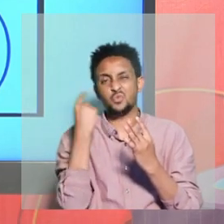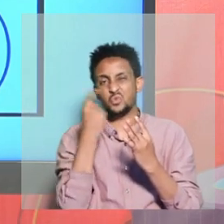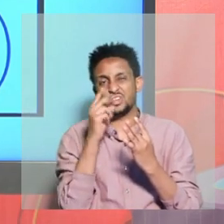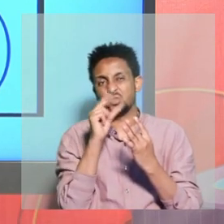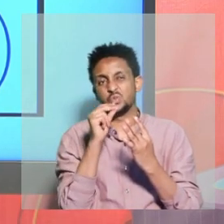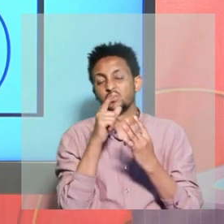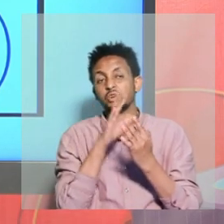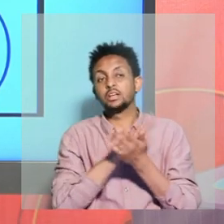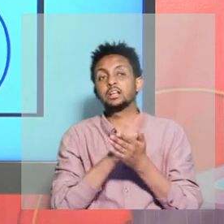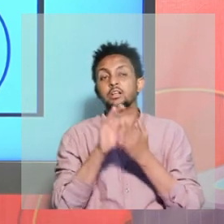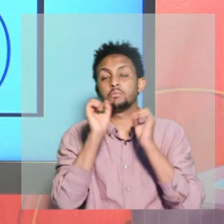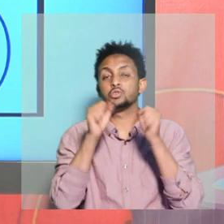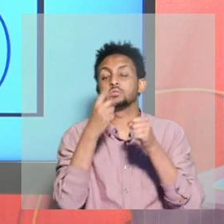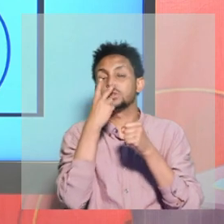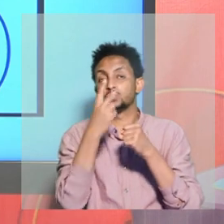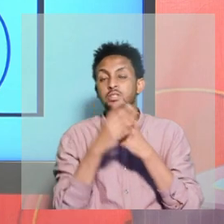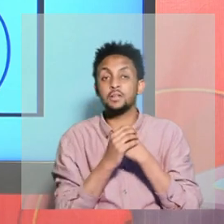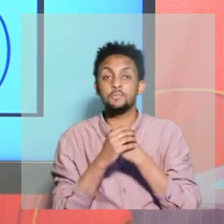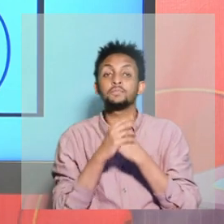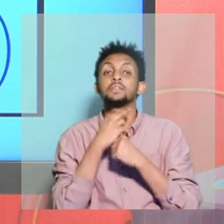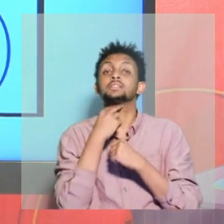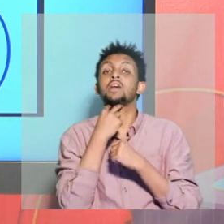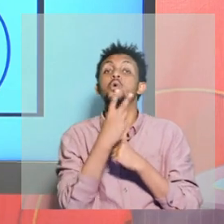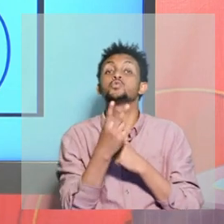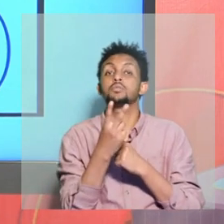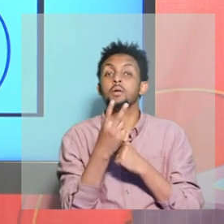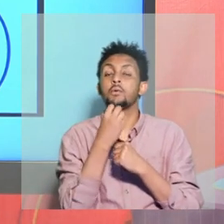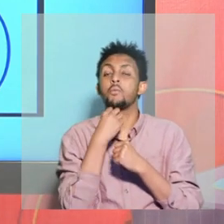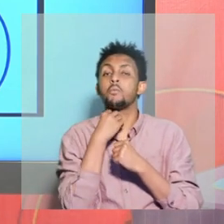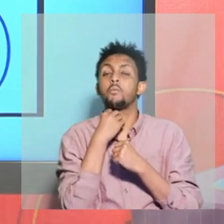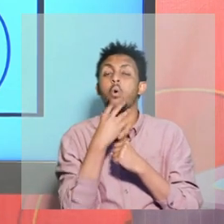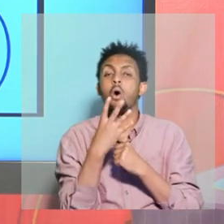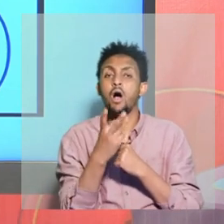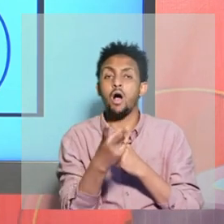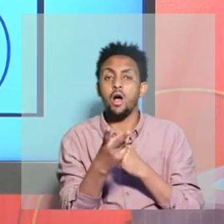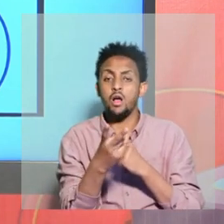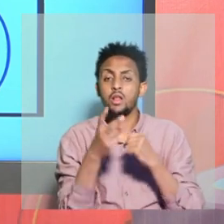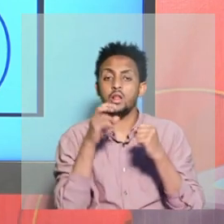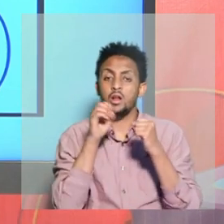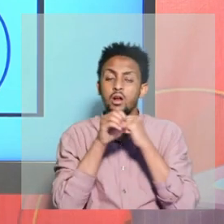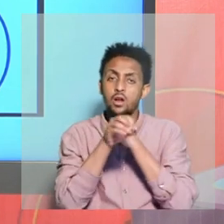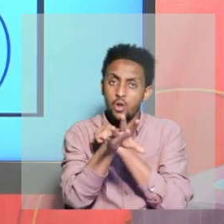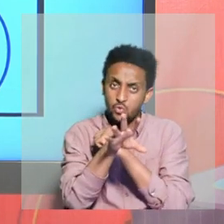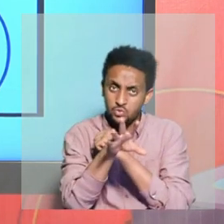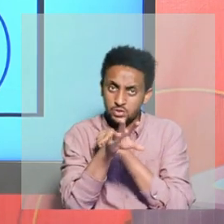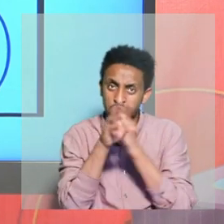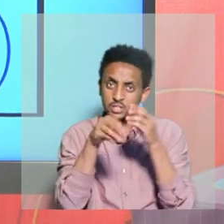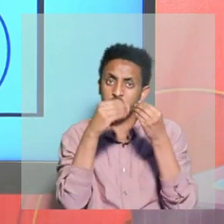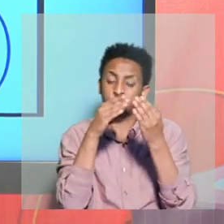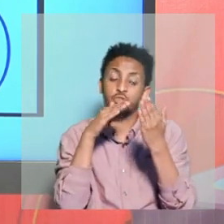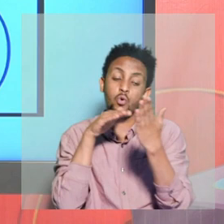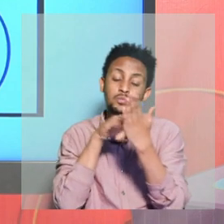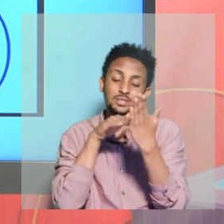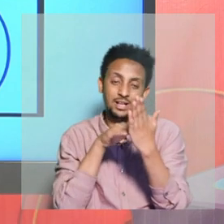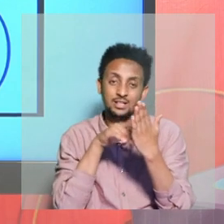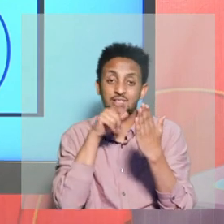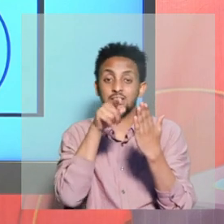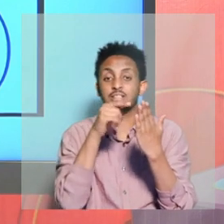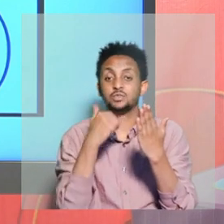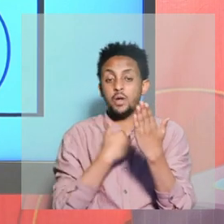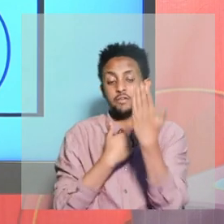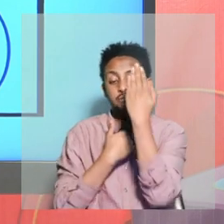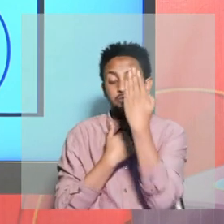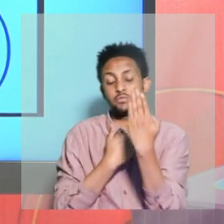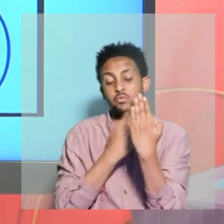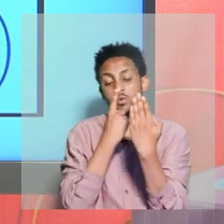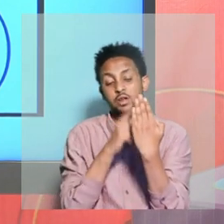very clearly possible to see that sound wave or any other wave can bend around a given obstacle. Here you